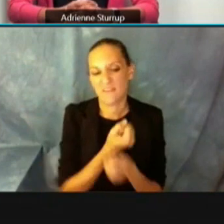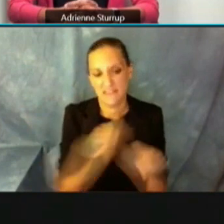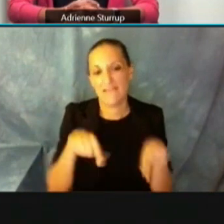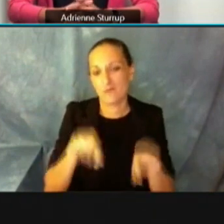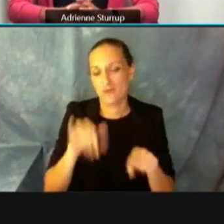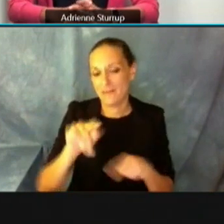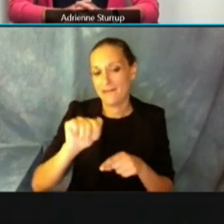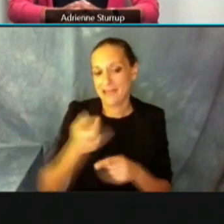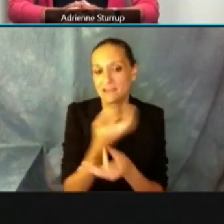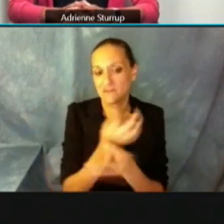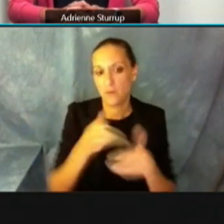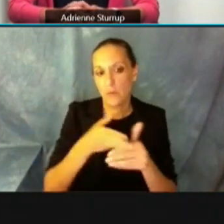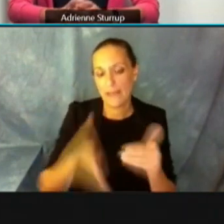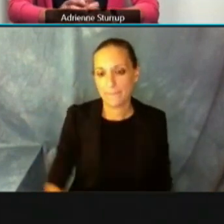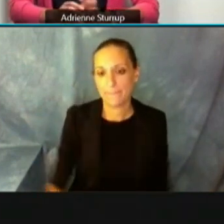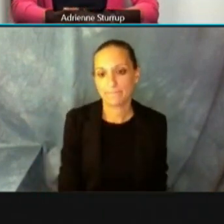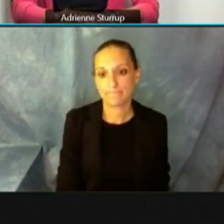tax-free weekend.